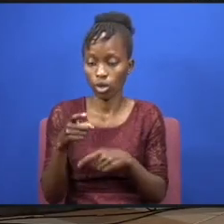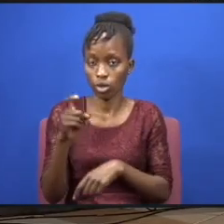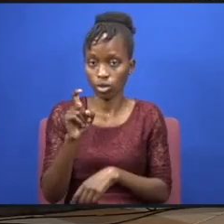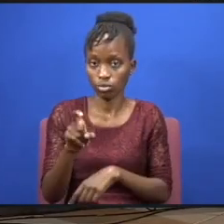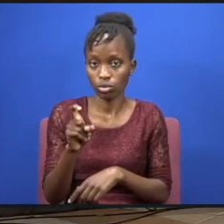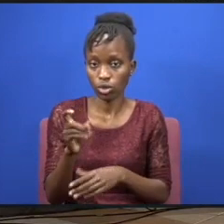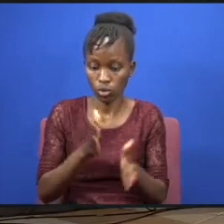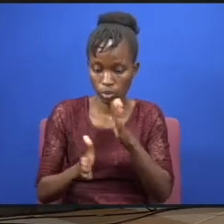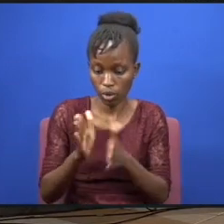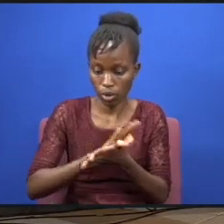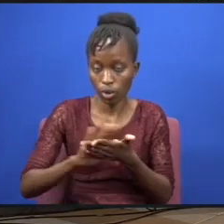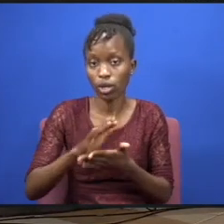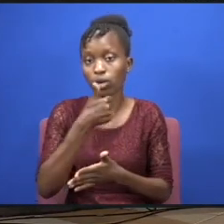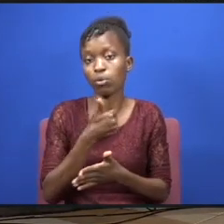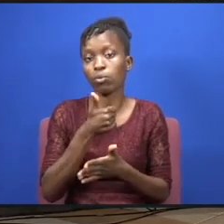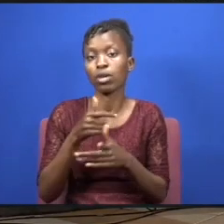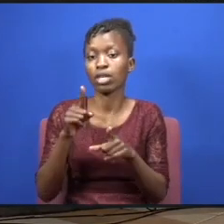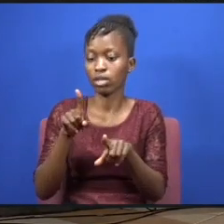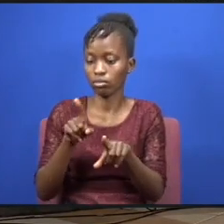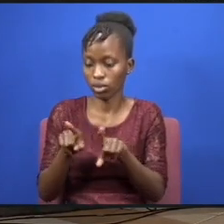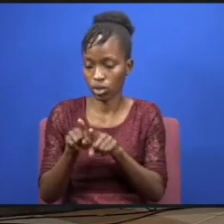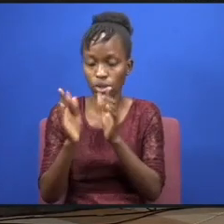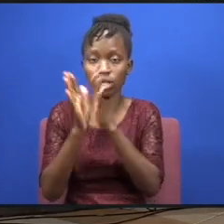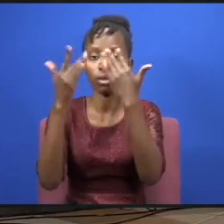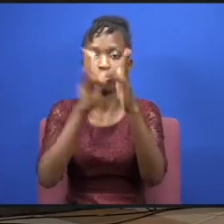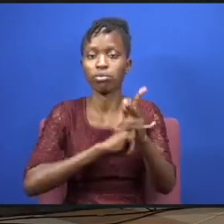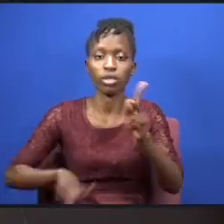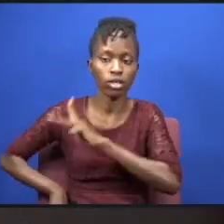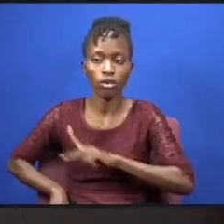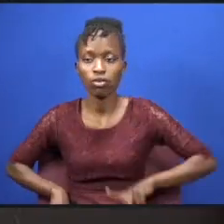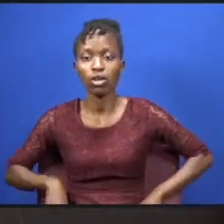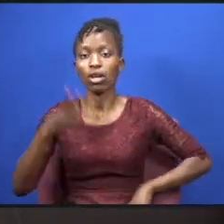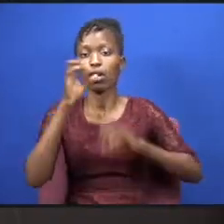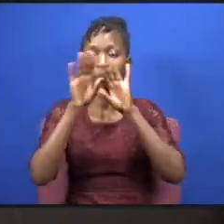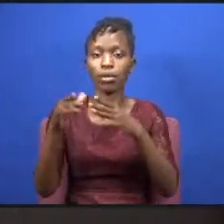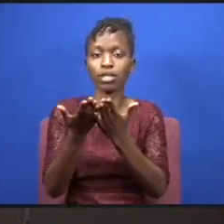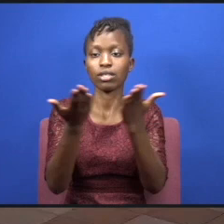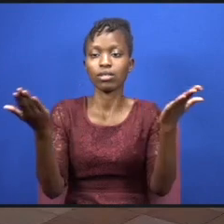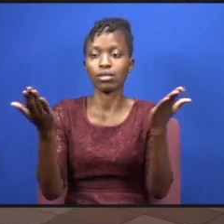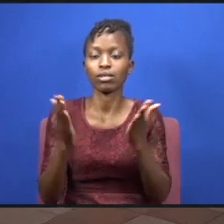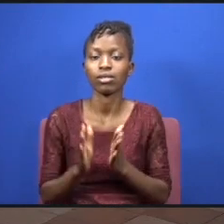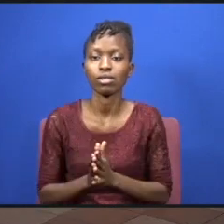put a praise on it and celebrate the King of Kings. God bless you.